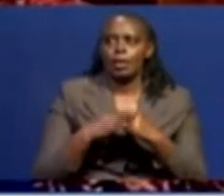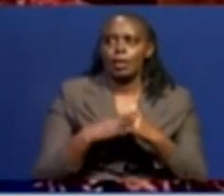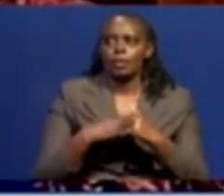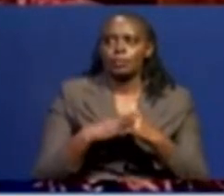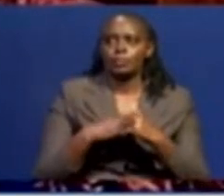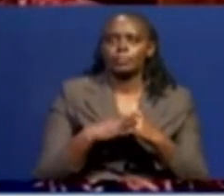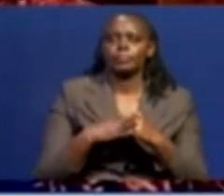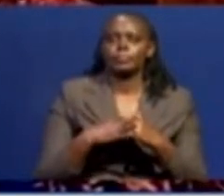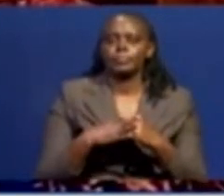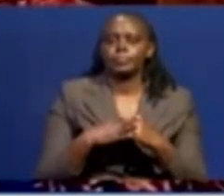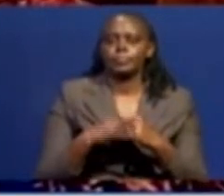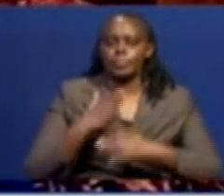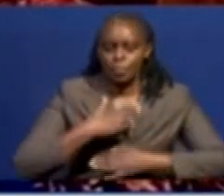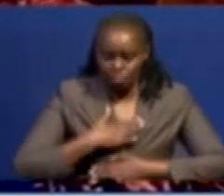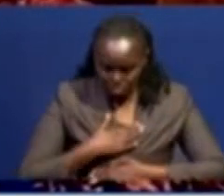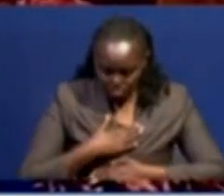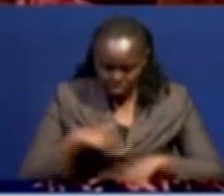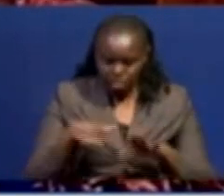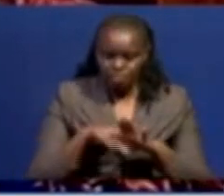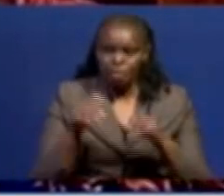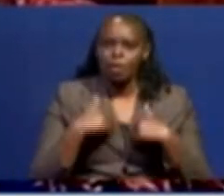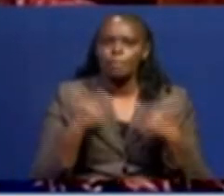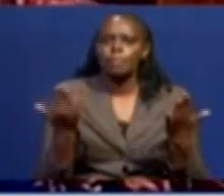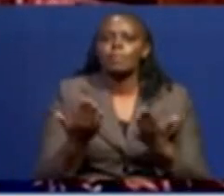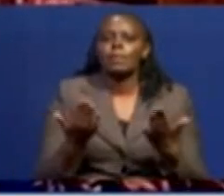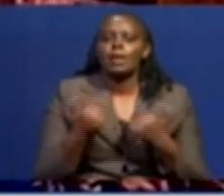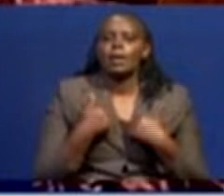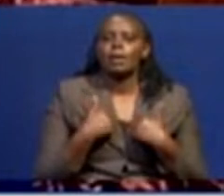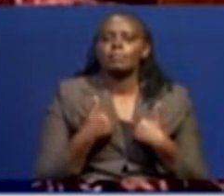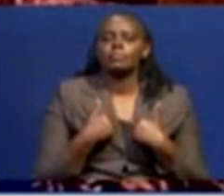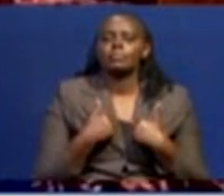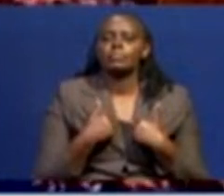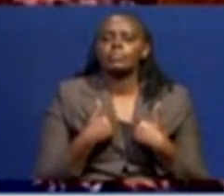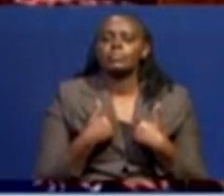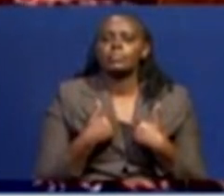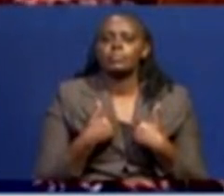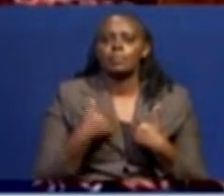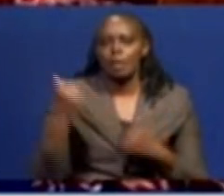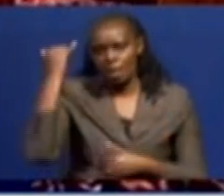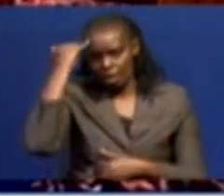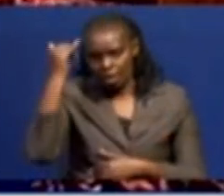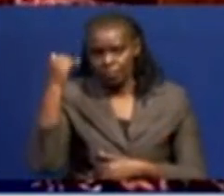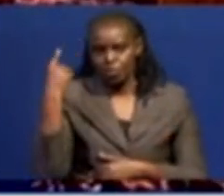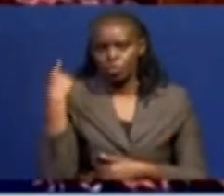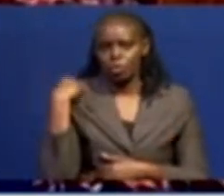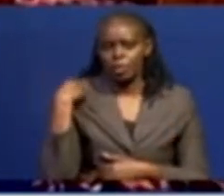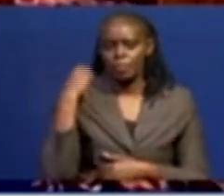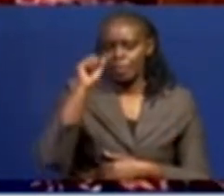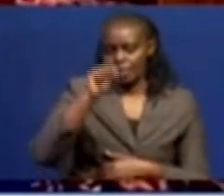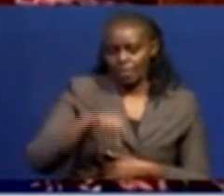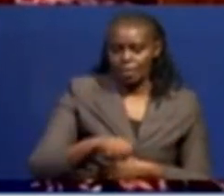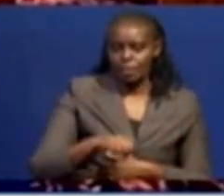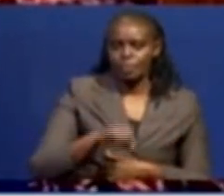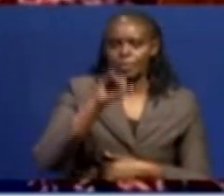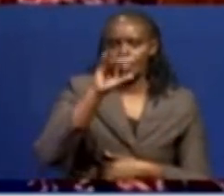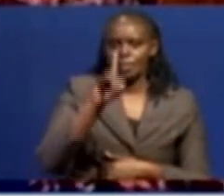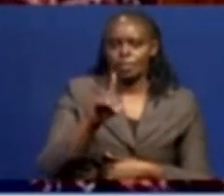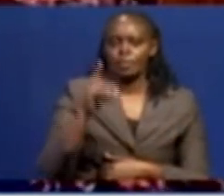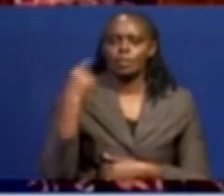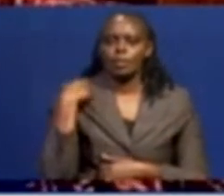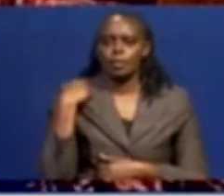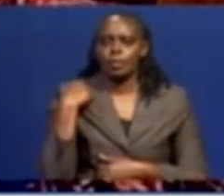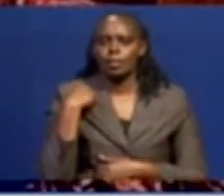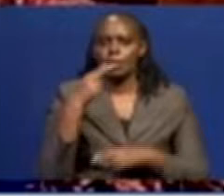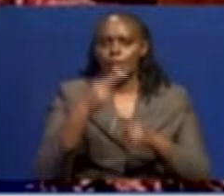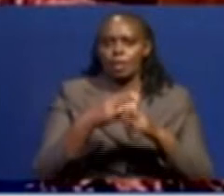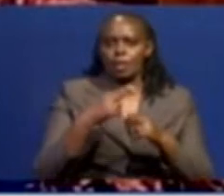8. Number 8. Yes. Honorable members. We have the identification number, correct? Yes. That